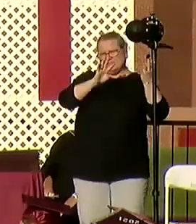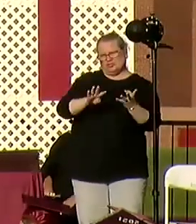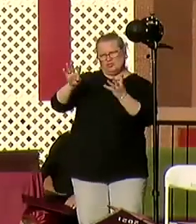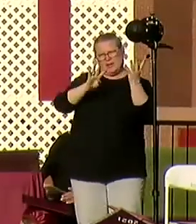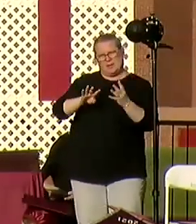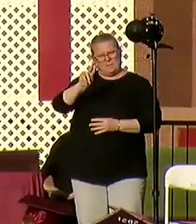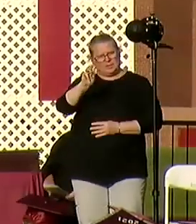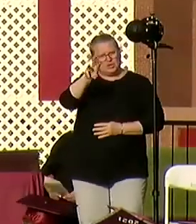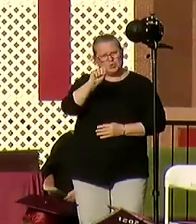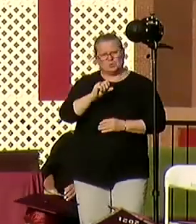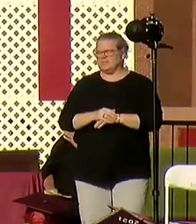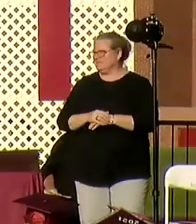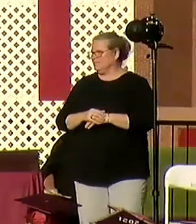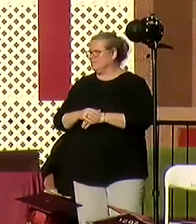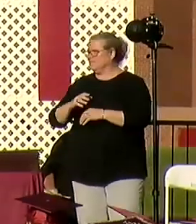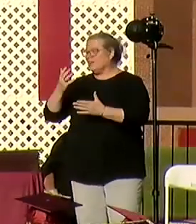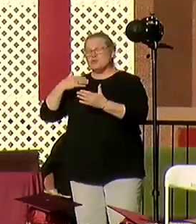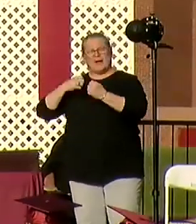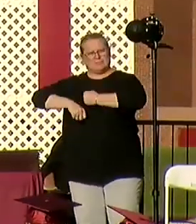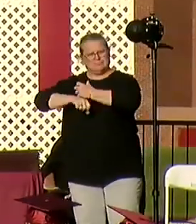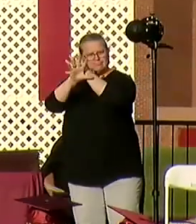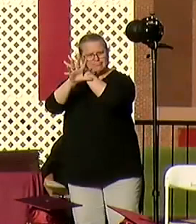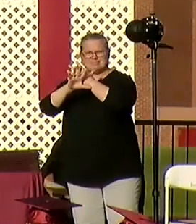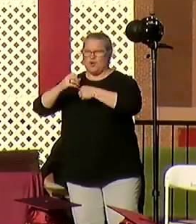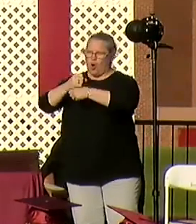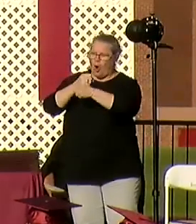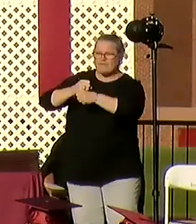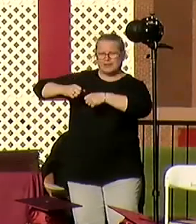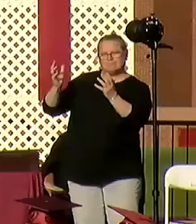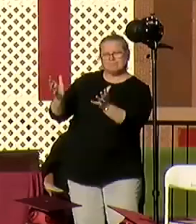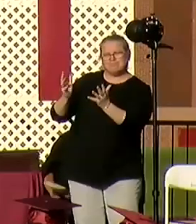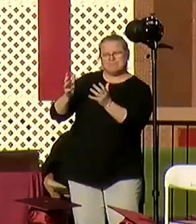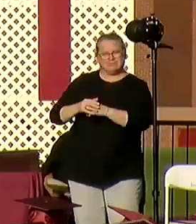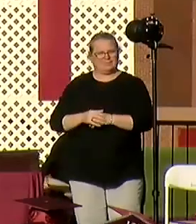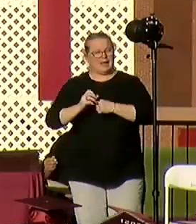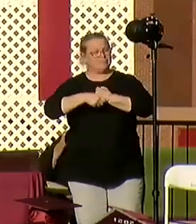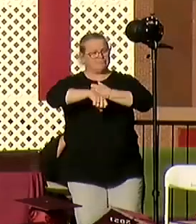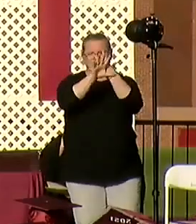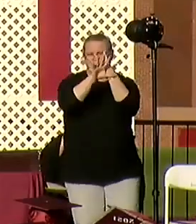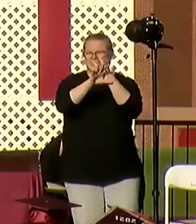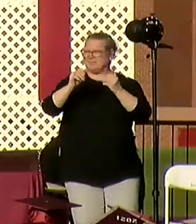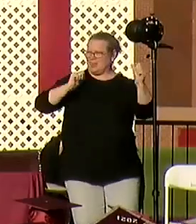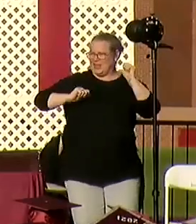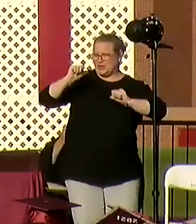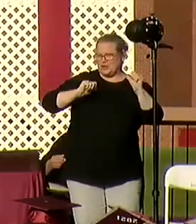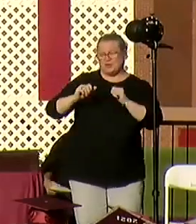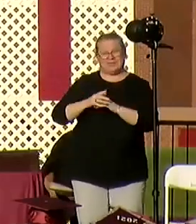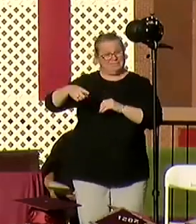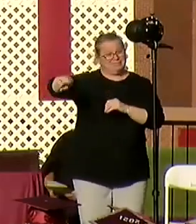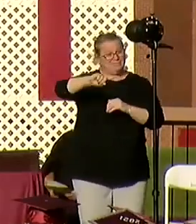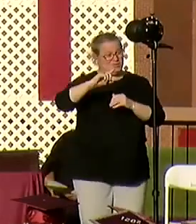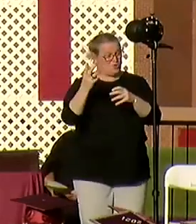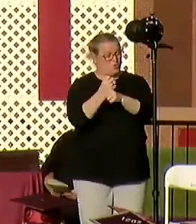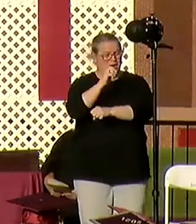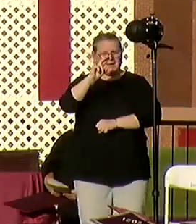held virtual coffee houses and virtual theater productions, a class that won NCCC and